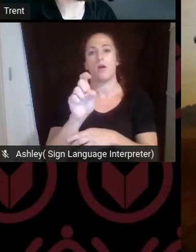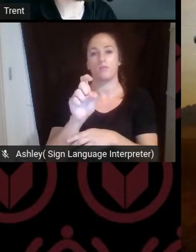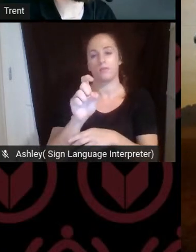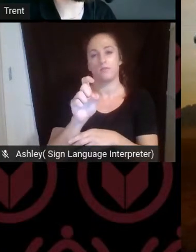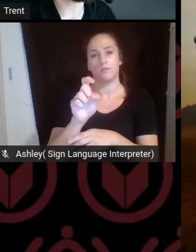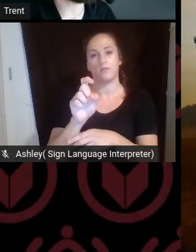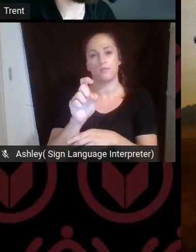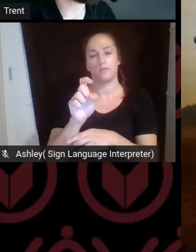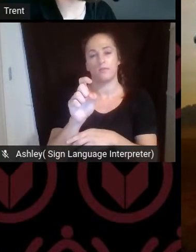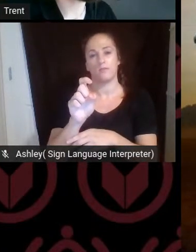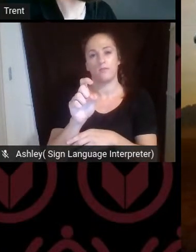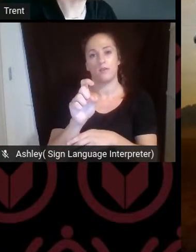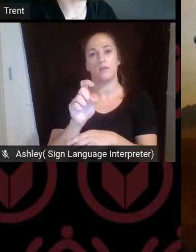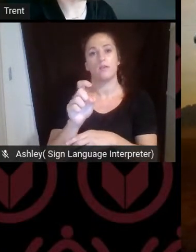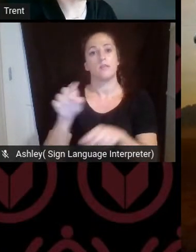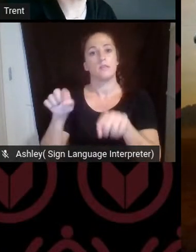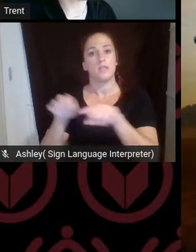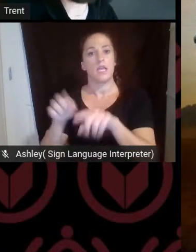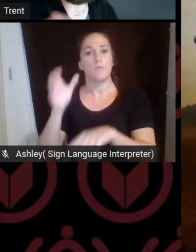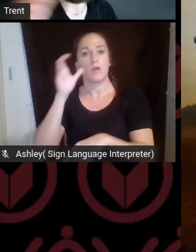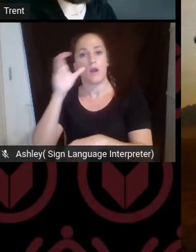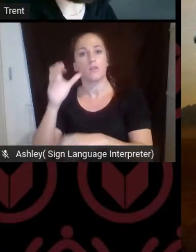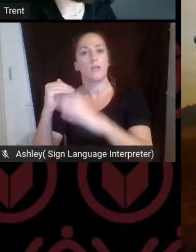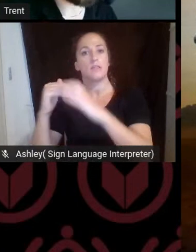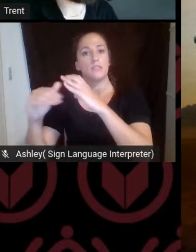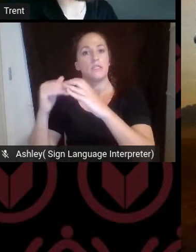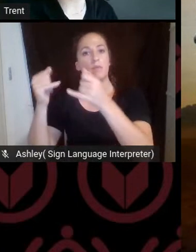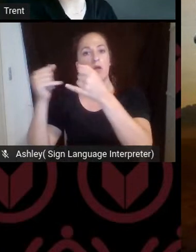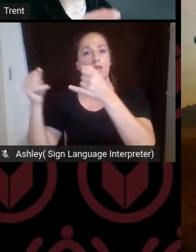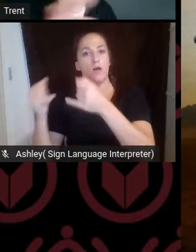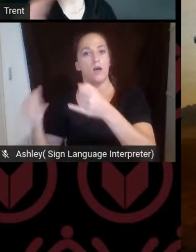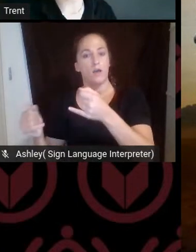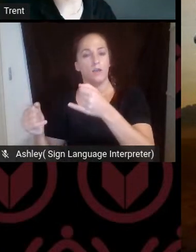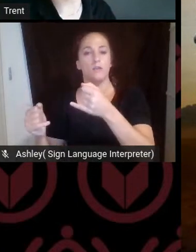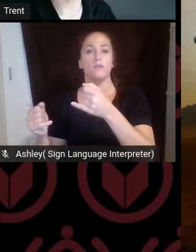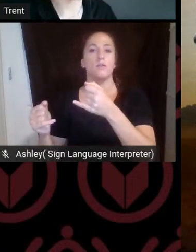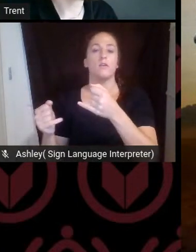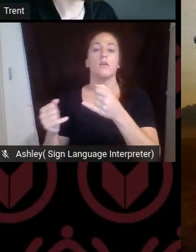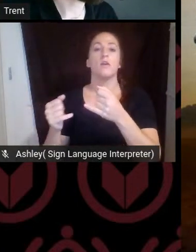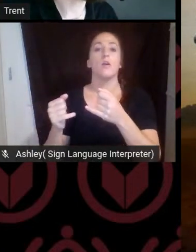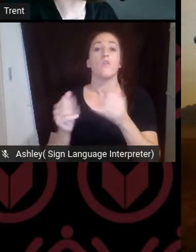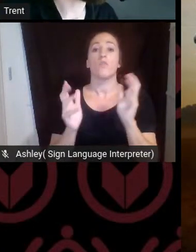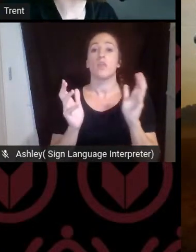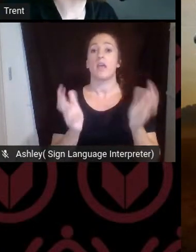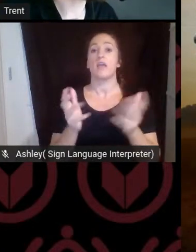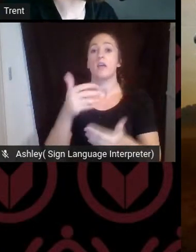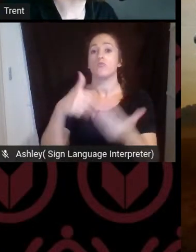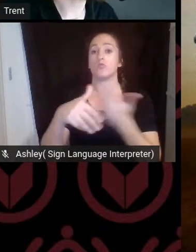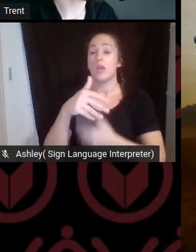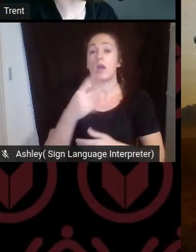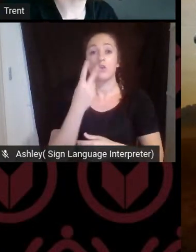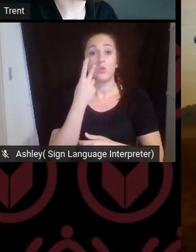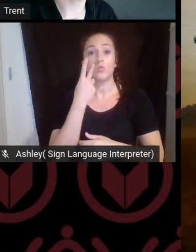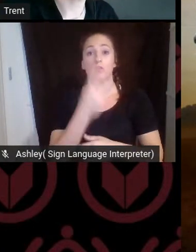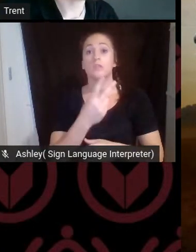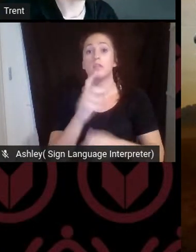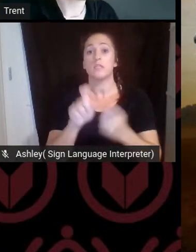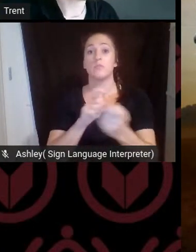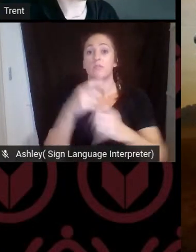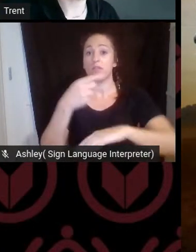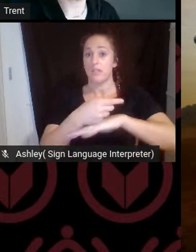lines in emails. So you'll see, it was a Hangouts chat, and you'll see the date, and you'll be able to pull those